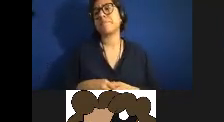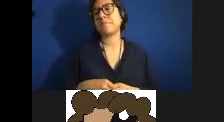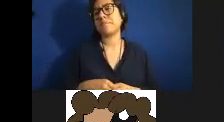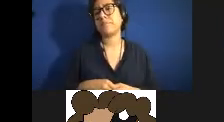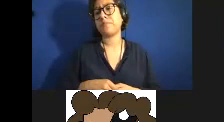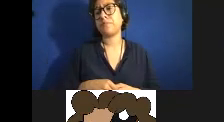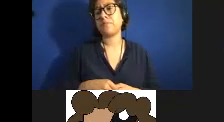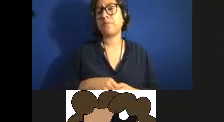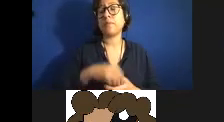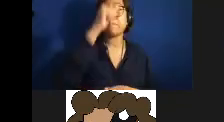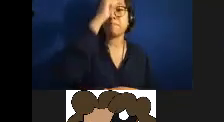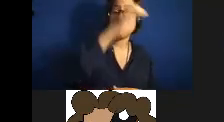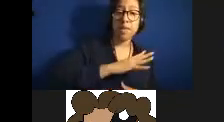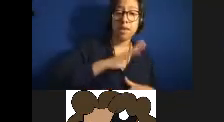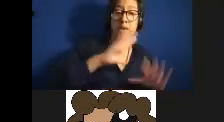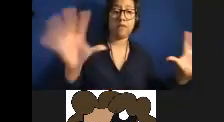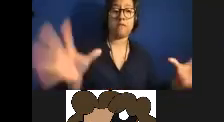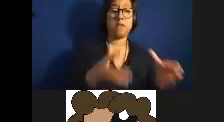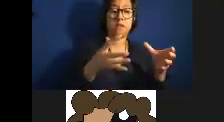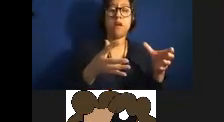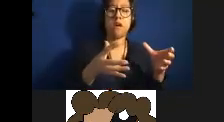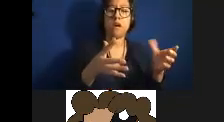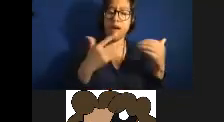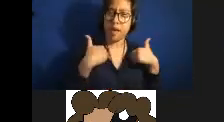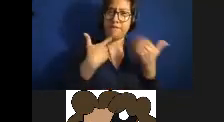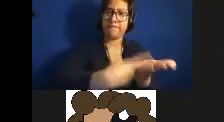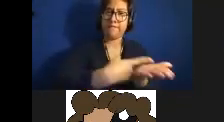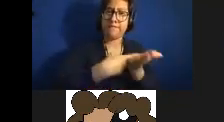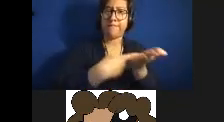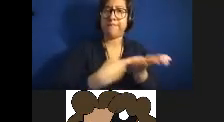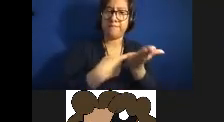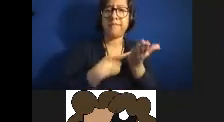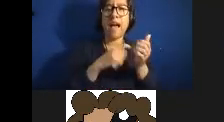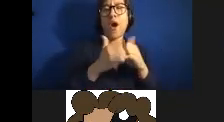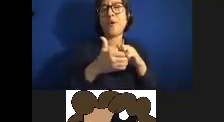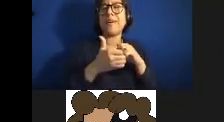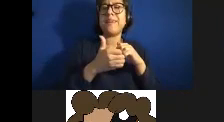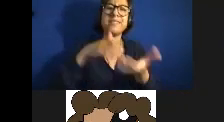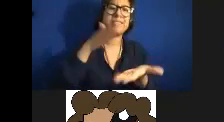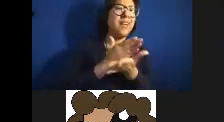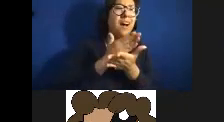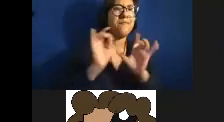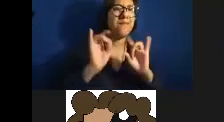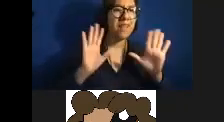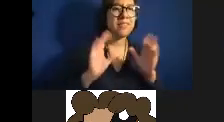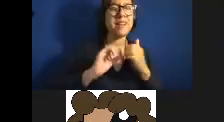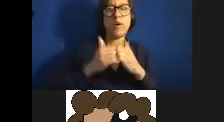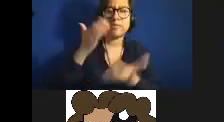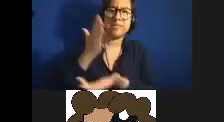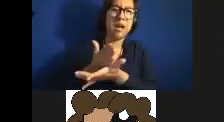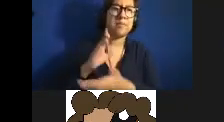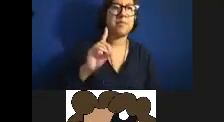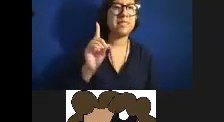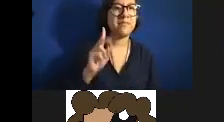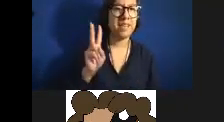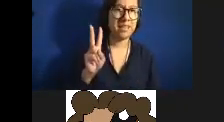men in conversations that are focused on ending violence, and ending intimate partner violence is the center